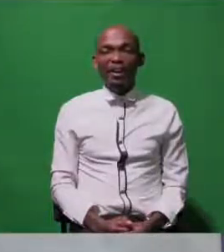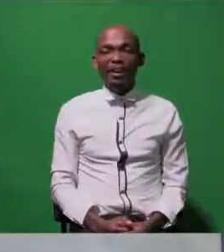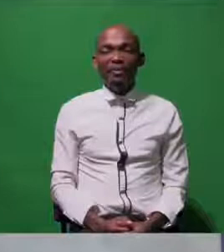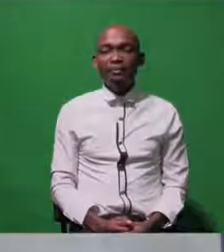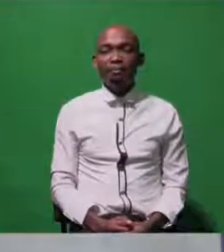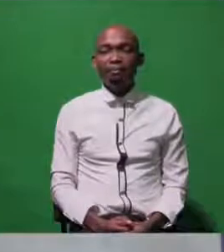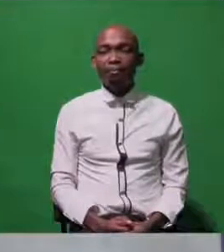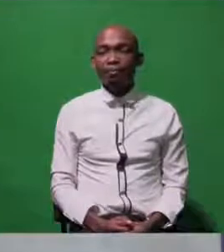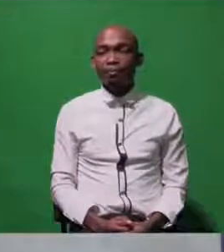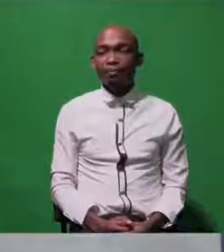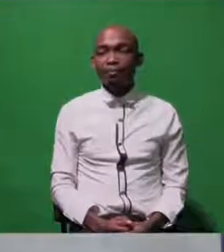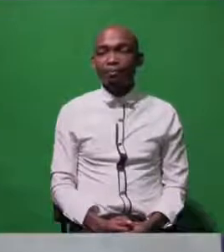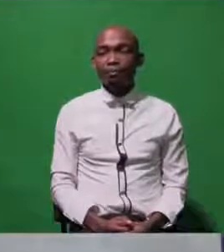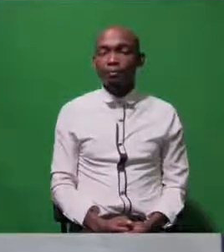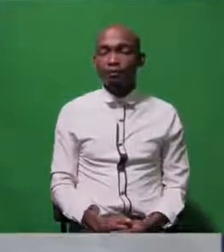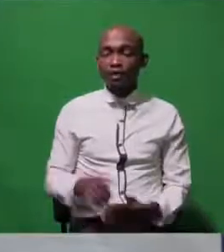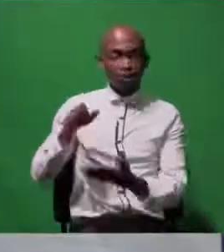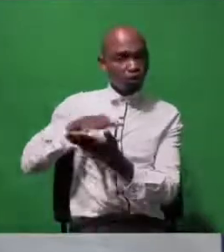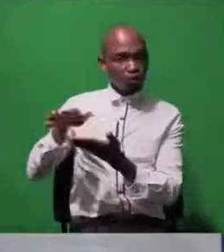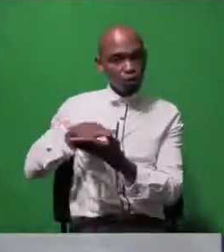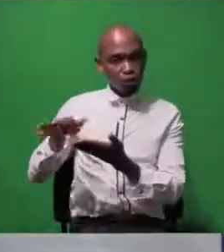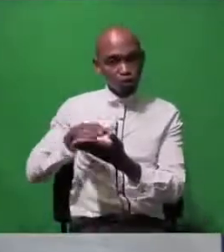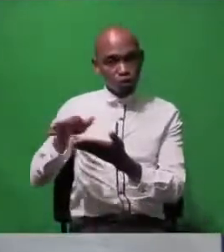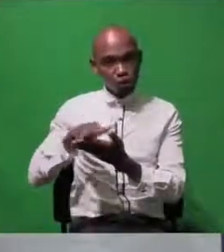the colonialists